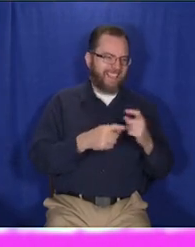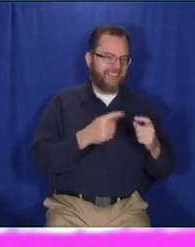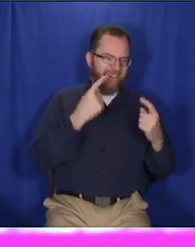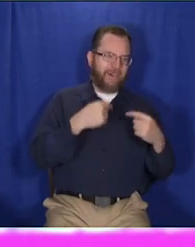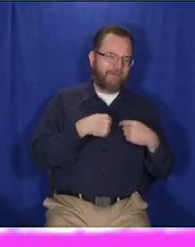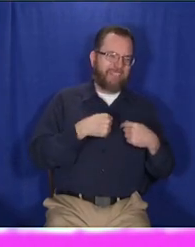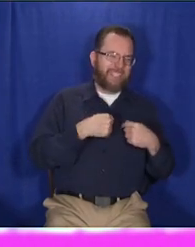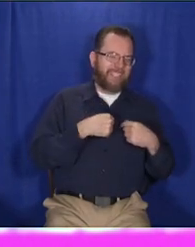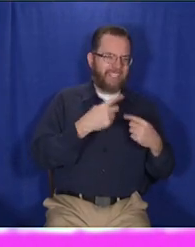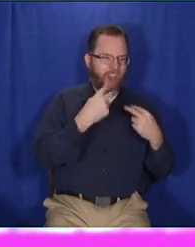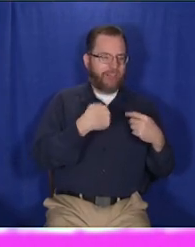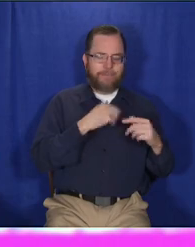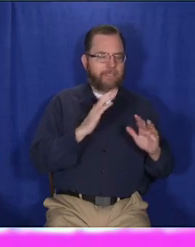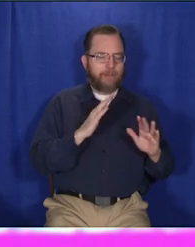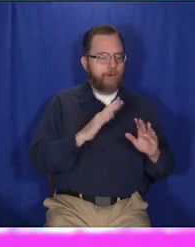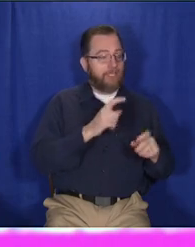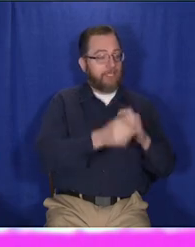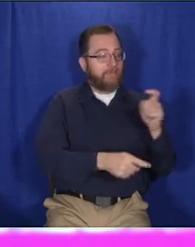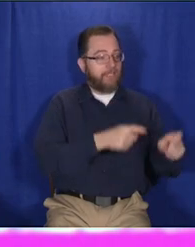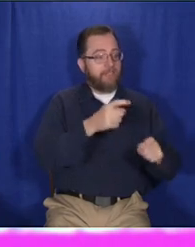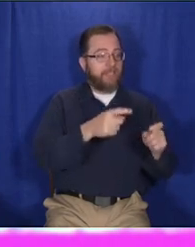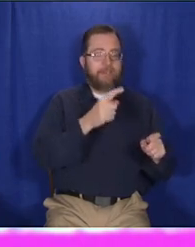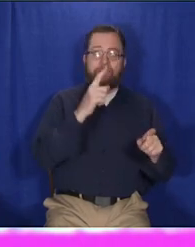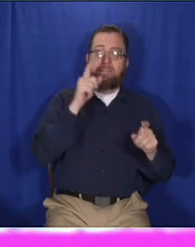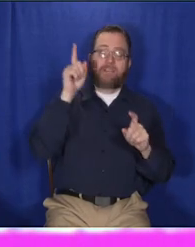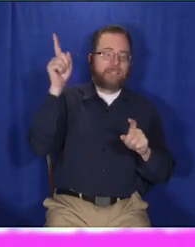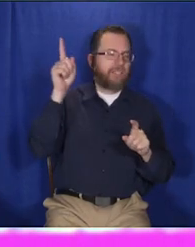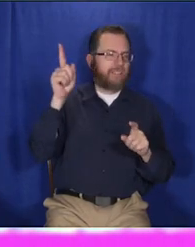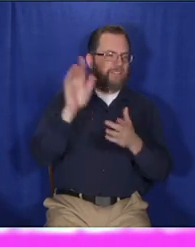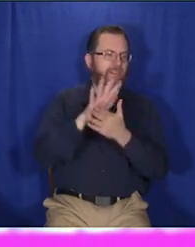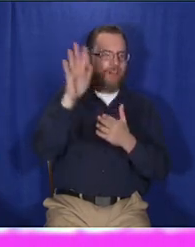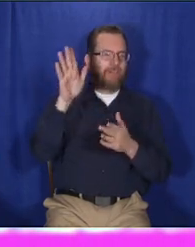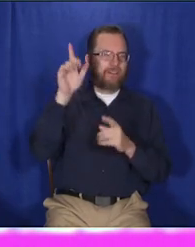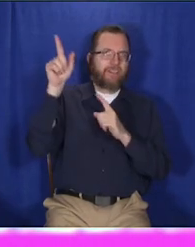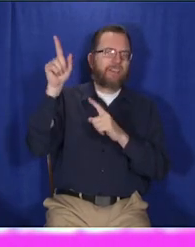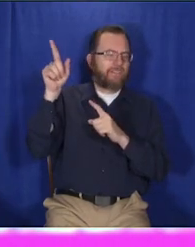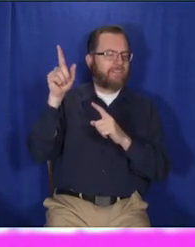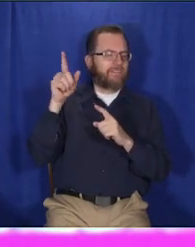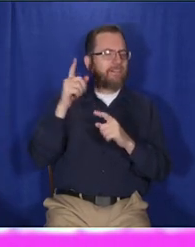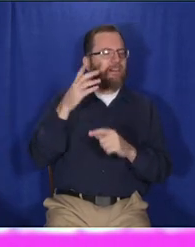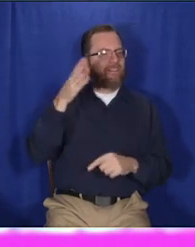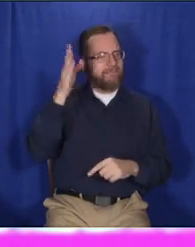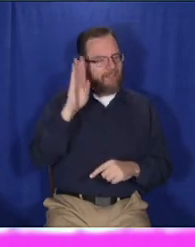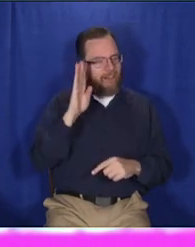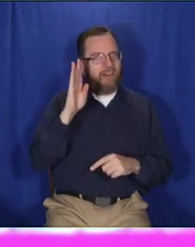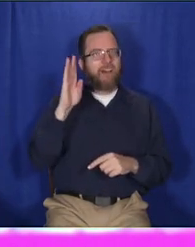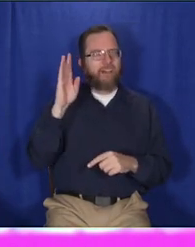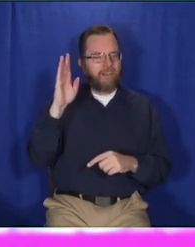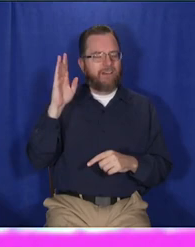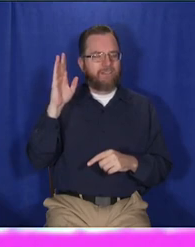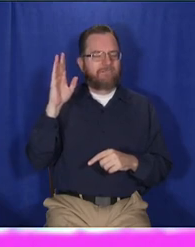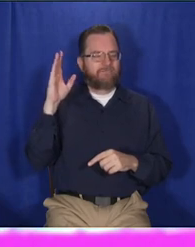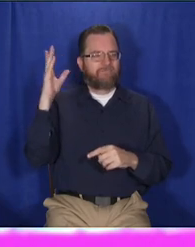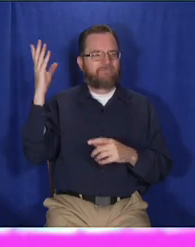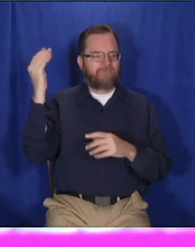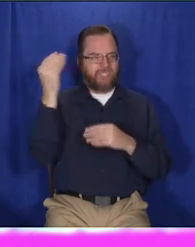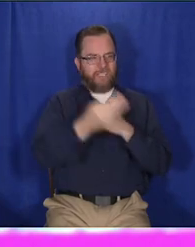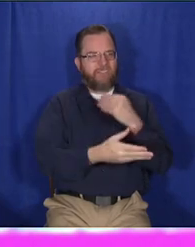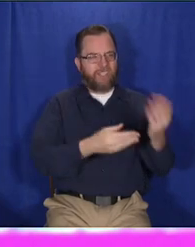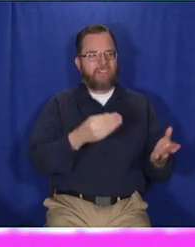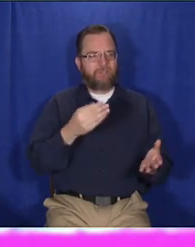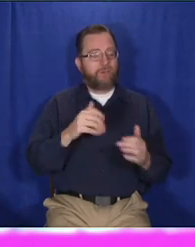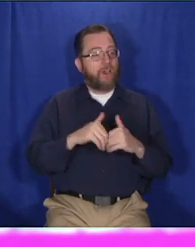the effect of that, Lord willing, is that people begin to see that God is generous in providing for them through